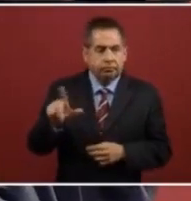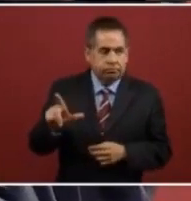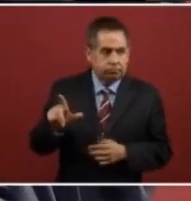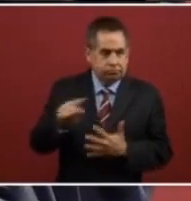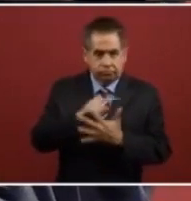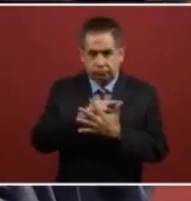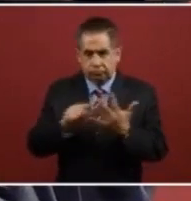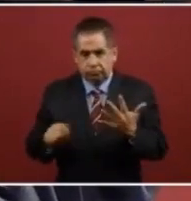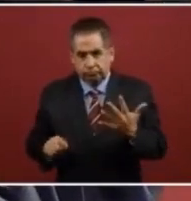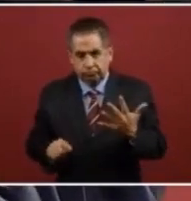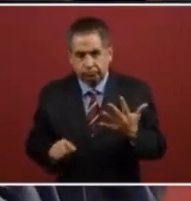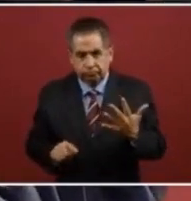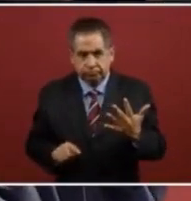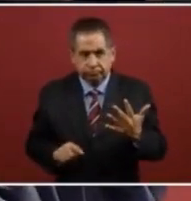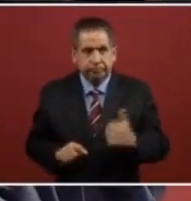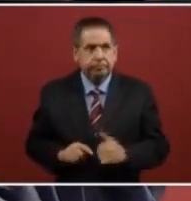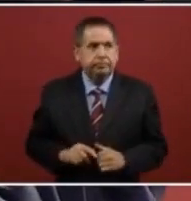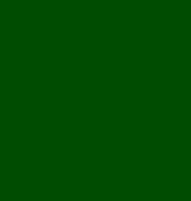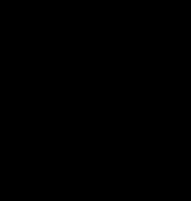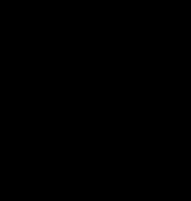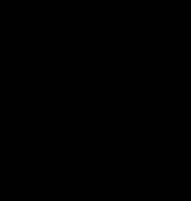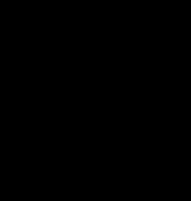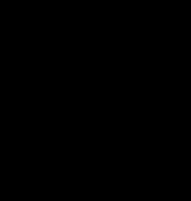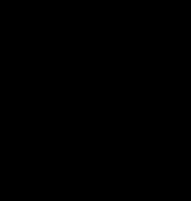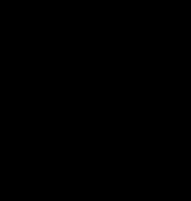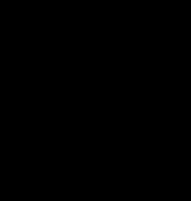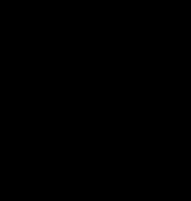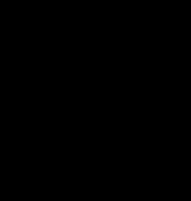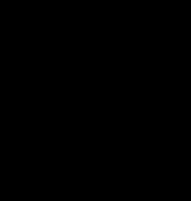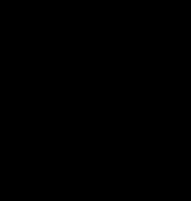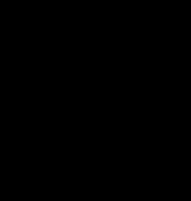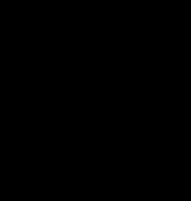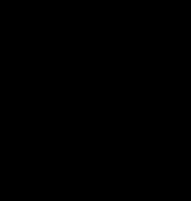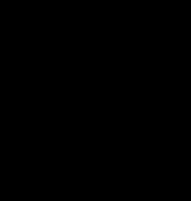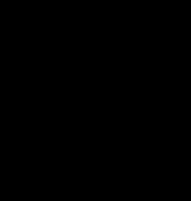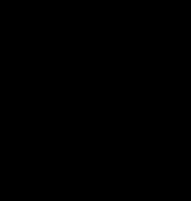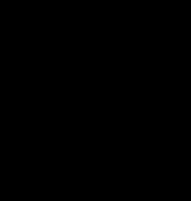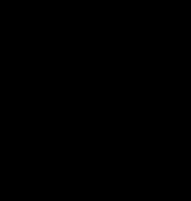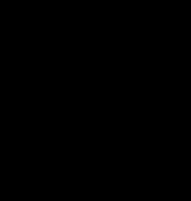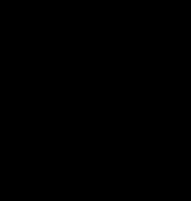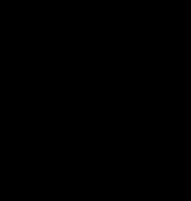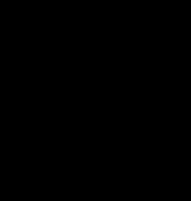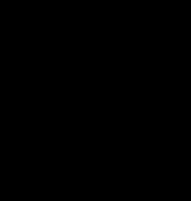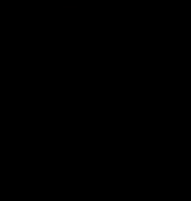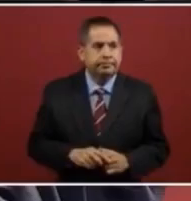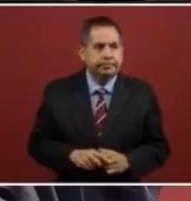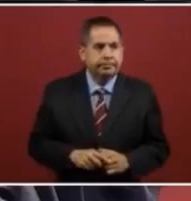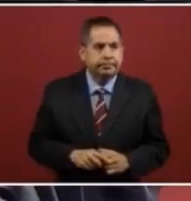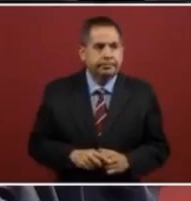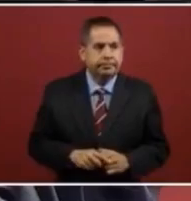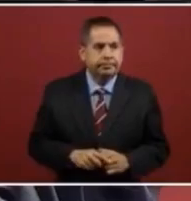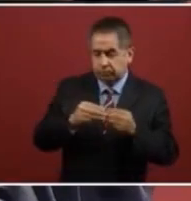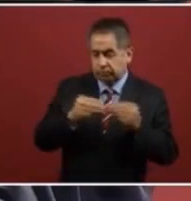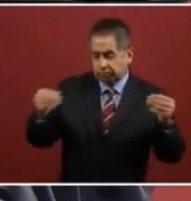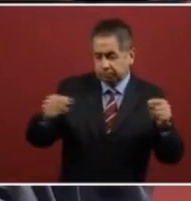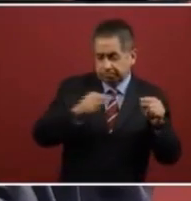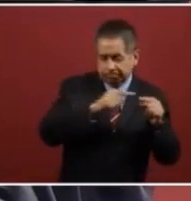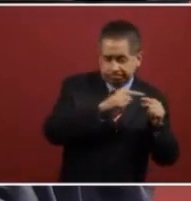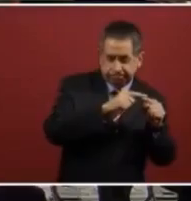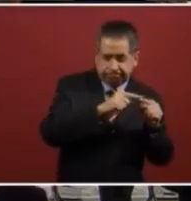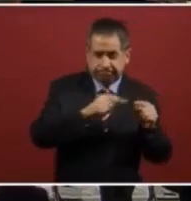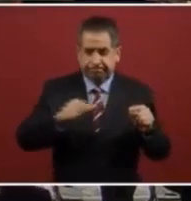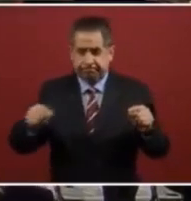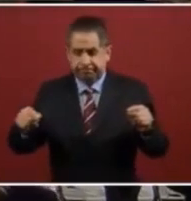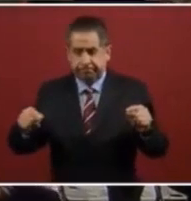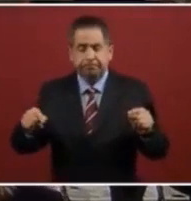León. Es a lo largo de los 3.180 kilómetros. It's the de length of frontera. the three Ahí